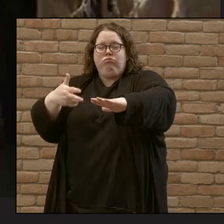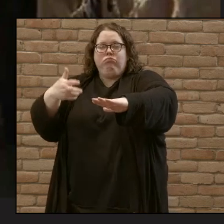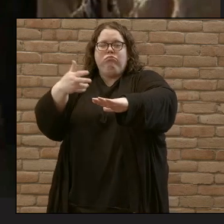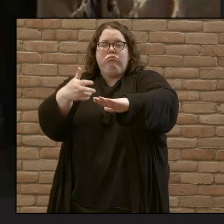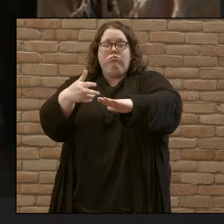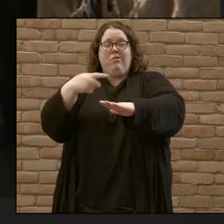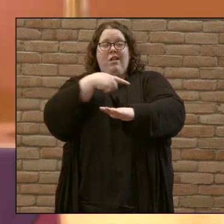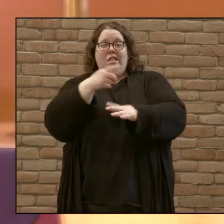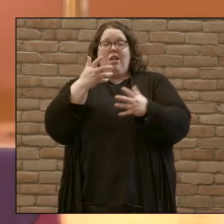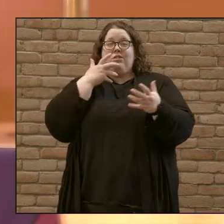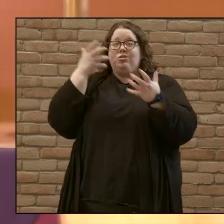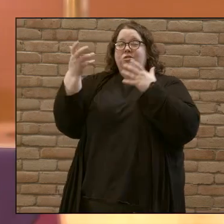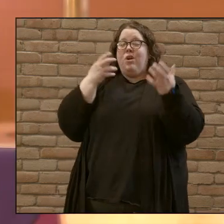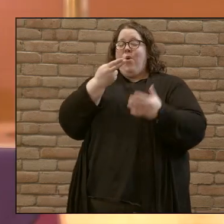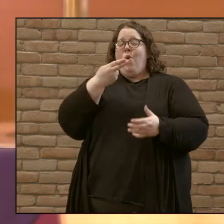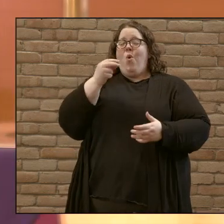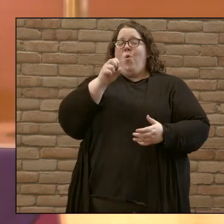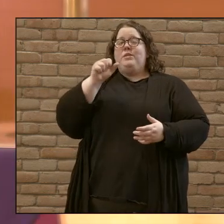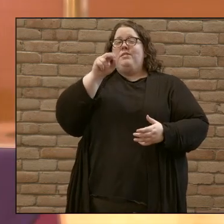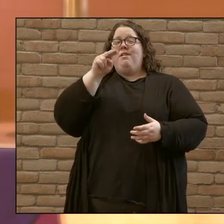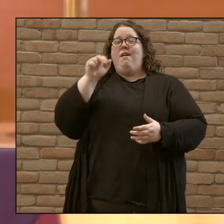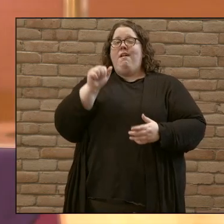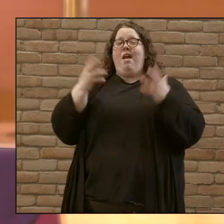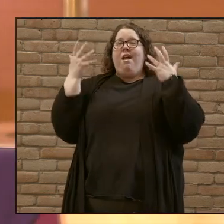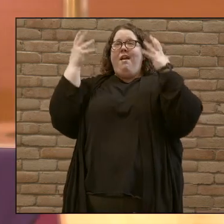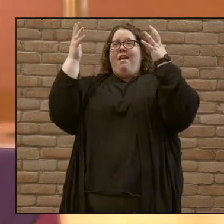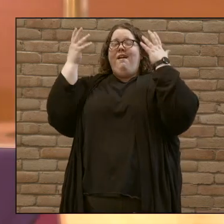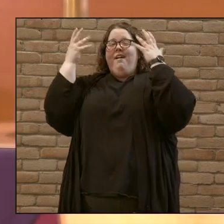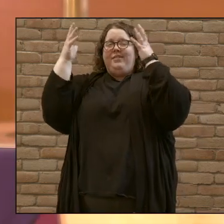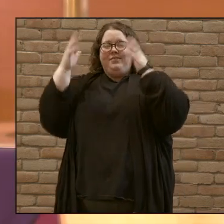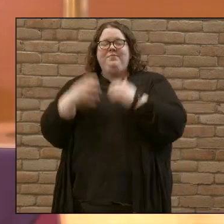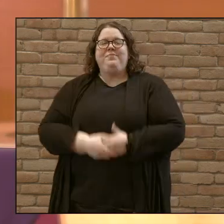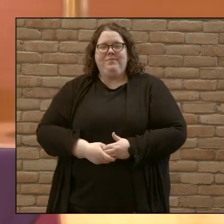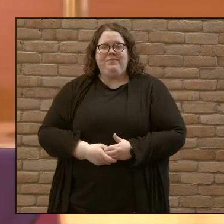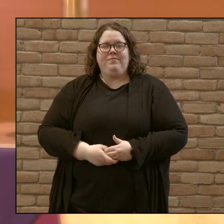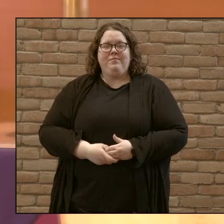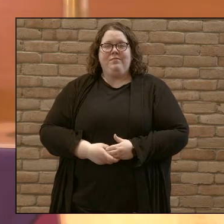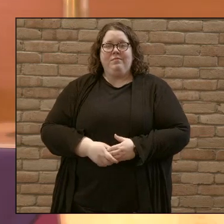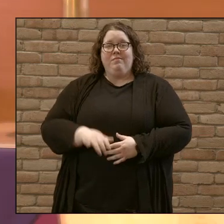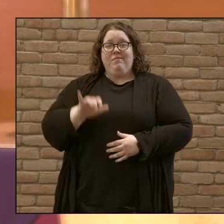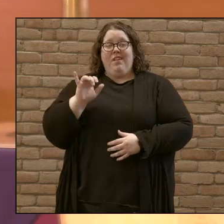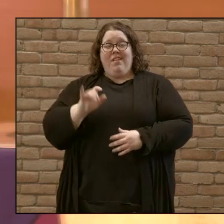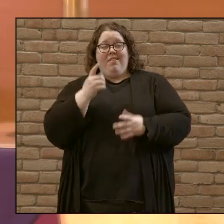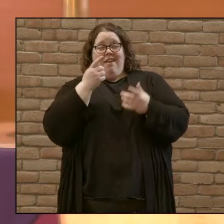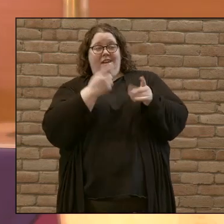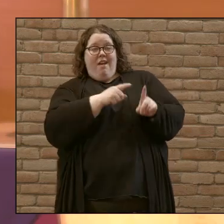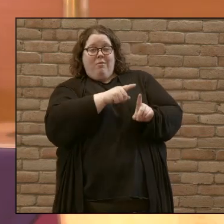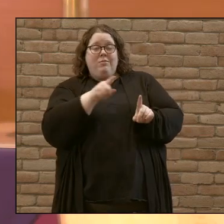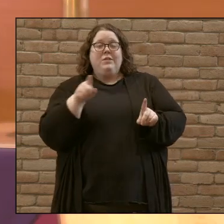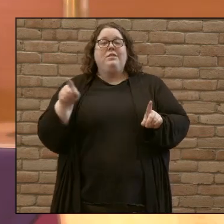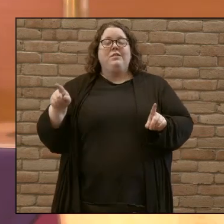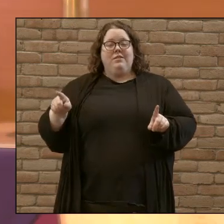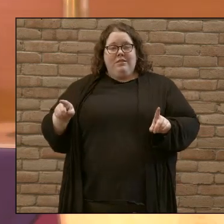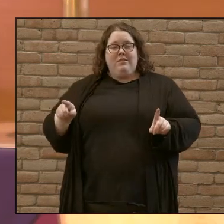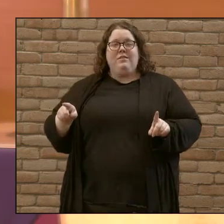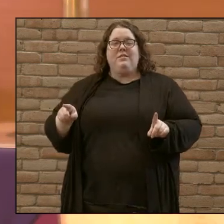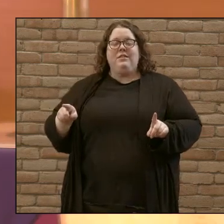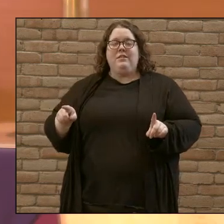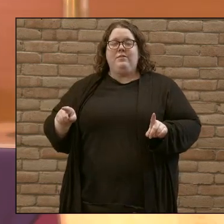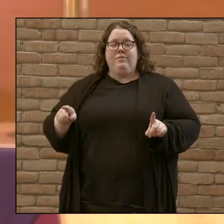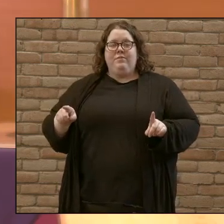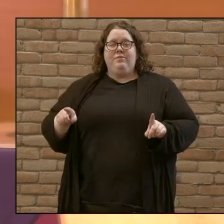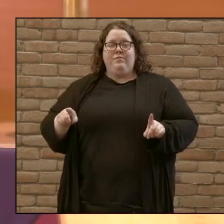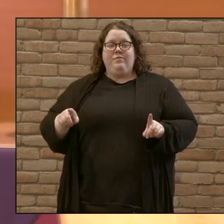Hosanna. You know, in this moment, as they are doing all of these things, what we see